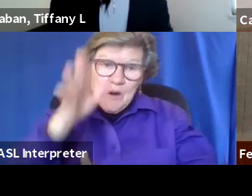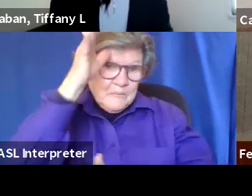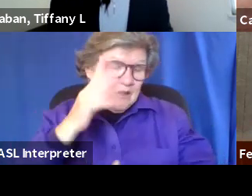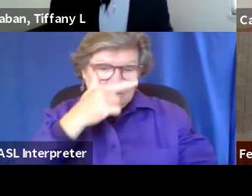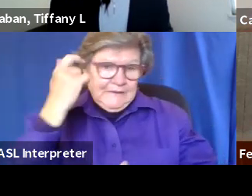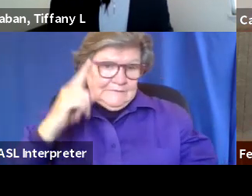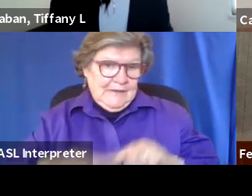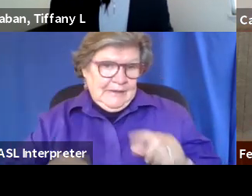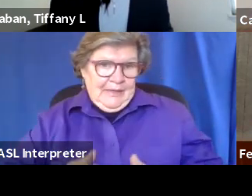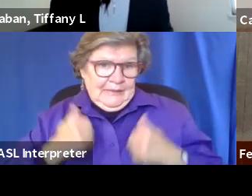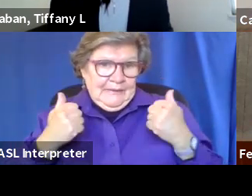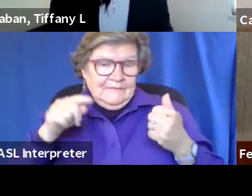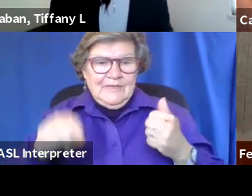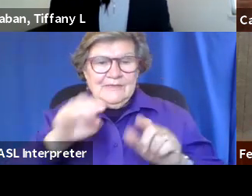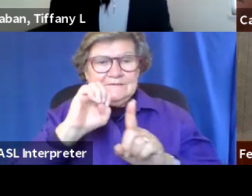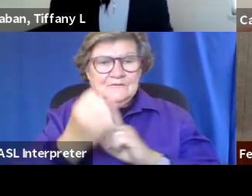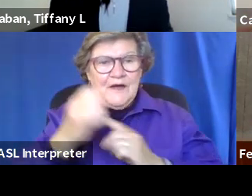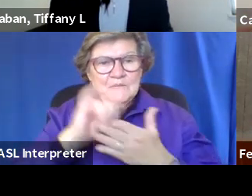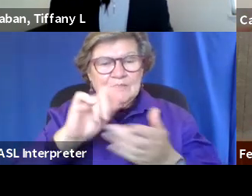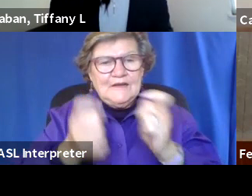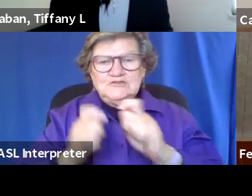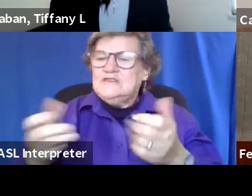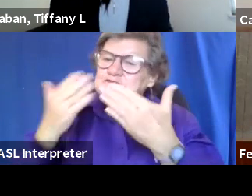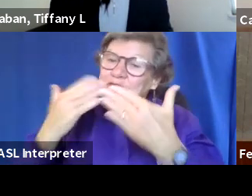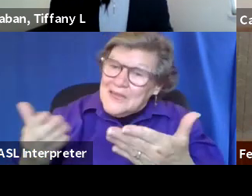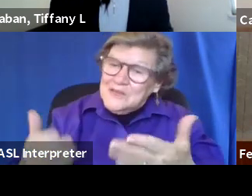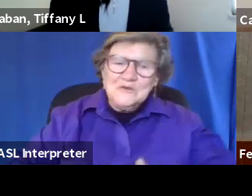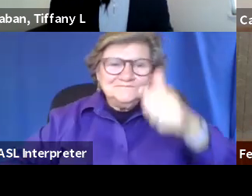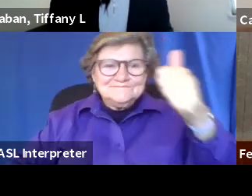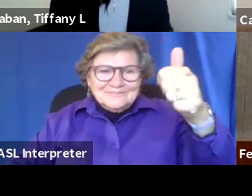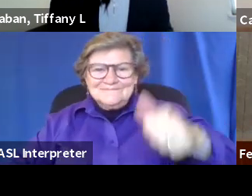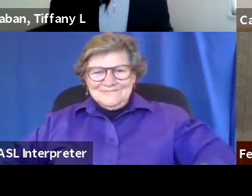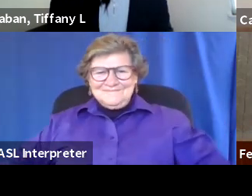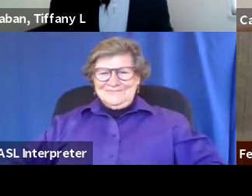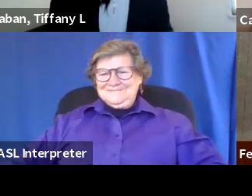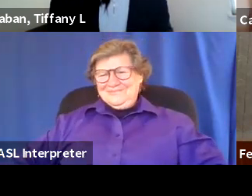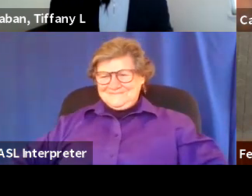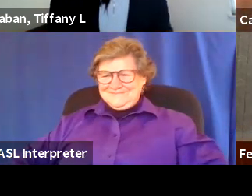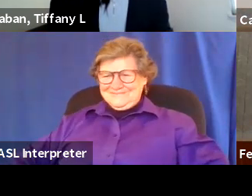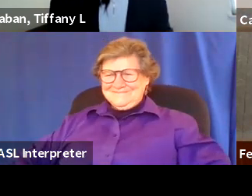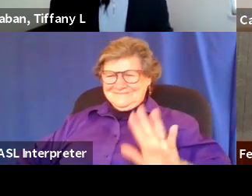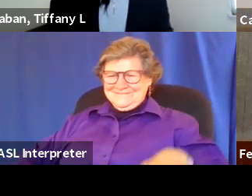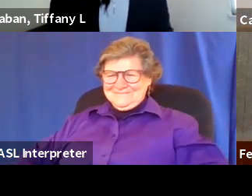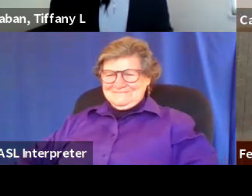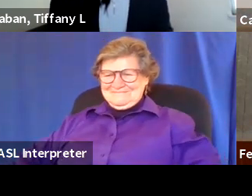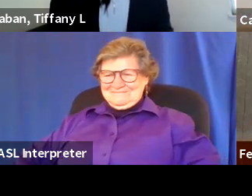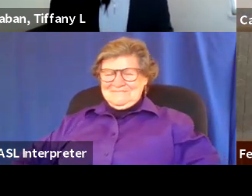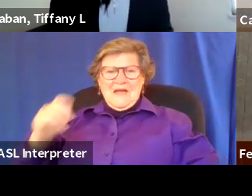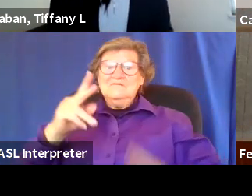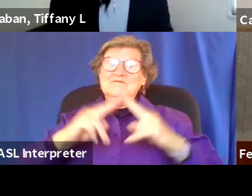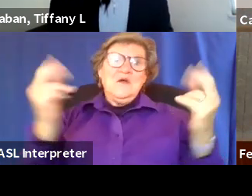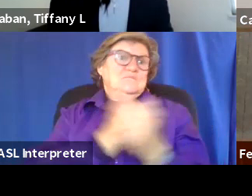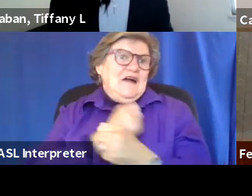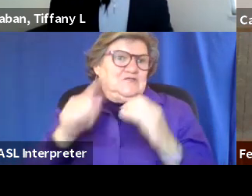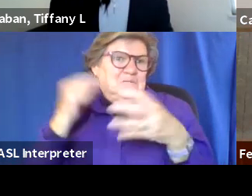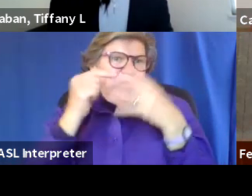survive in an ever-changing environment. Thank you. Anything else? Yeah. Ow. Don't worry about it. I'm very passionate about these things.